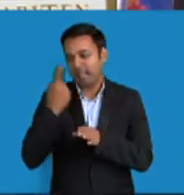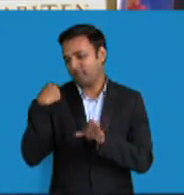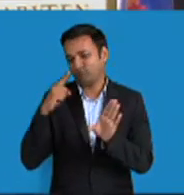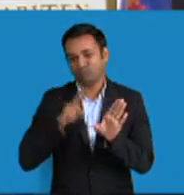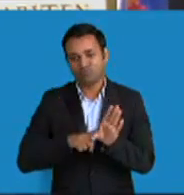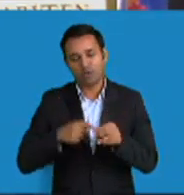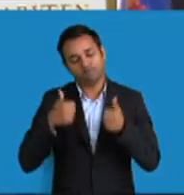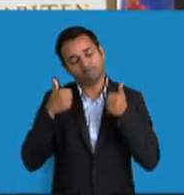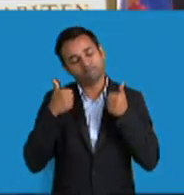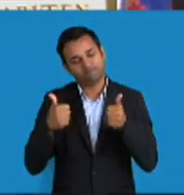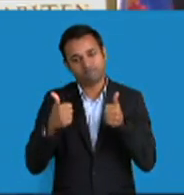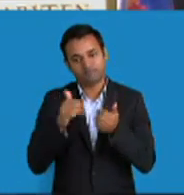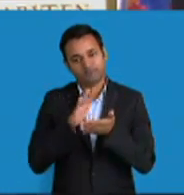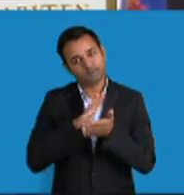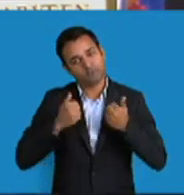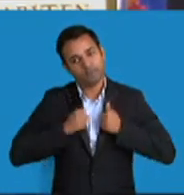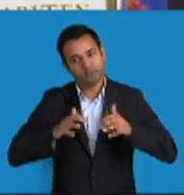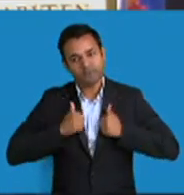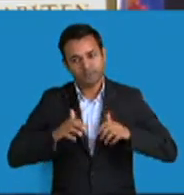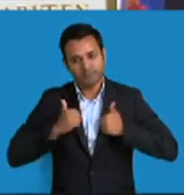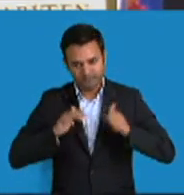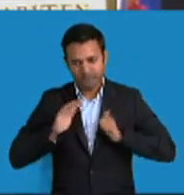on time. Madam Speaker,